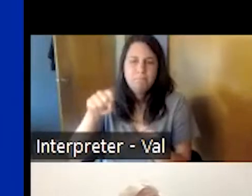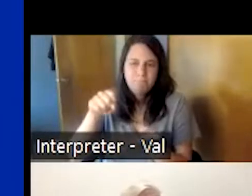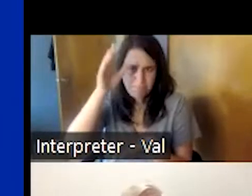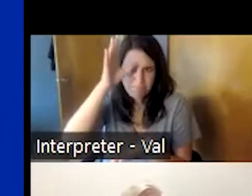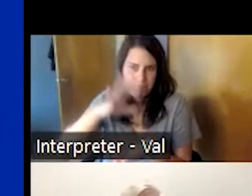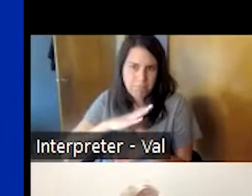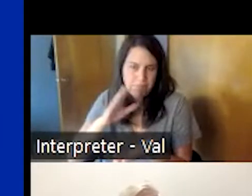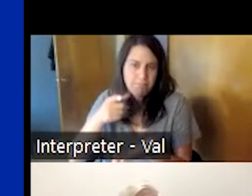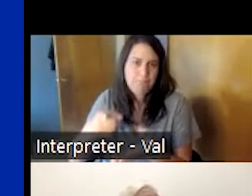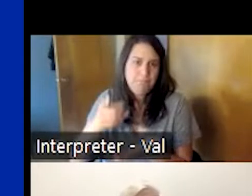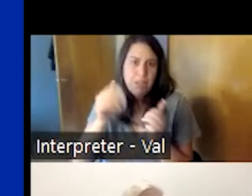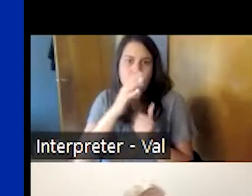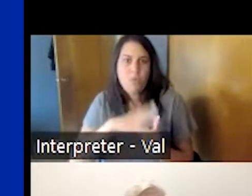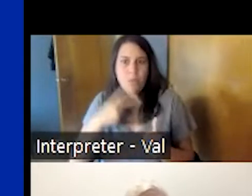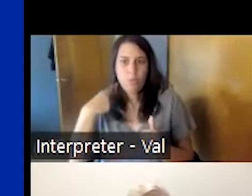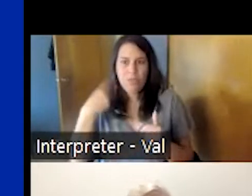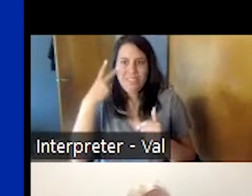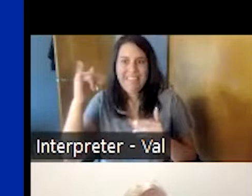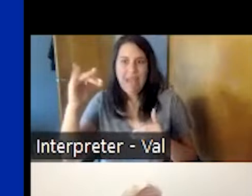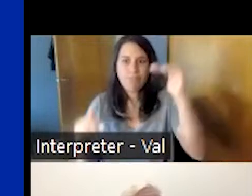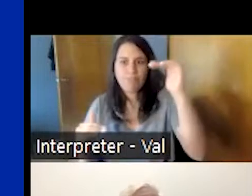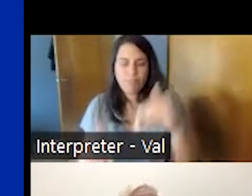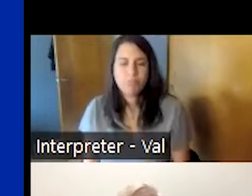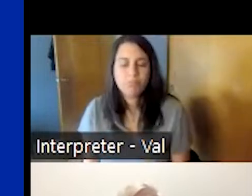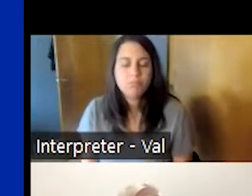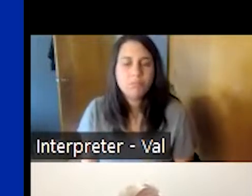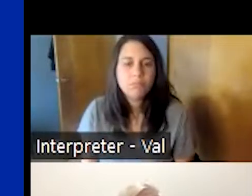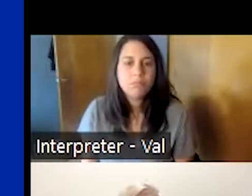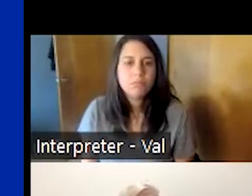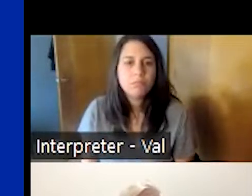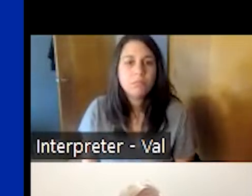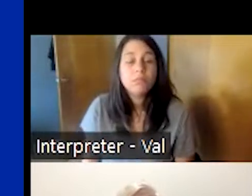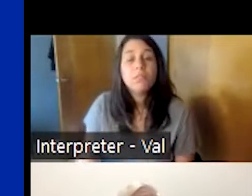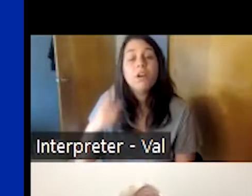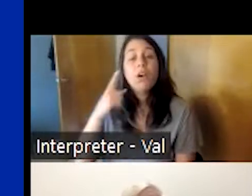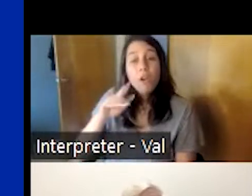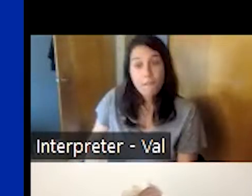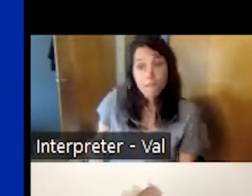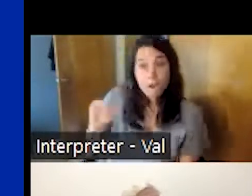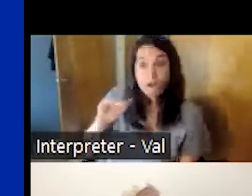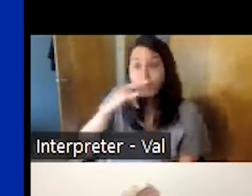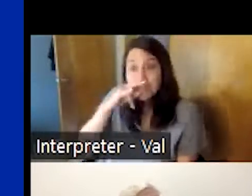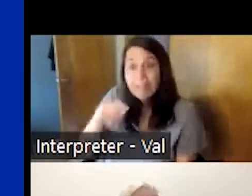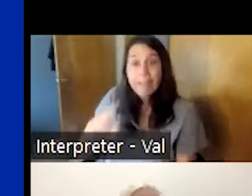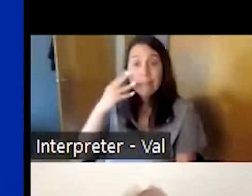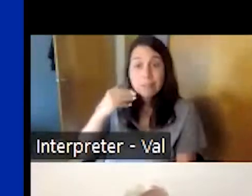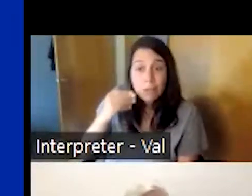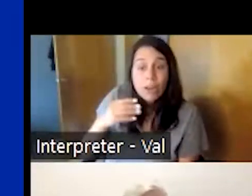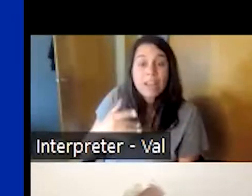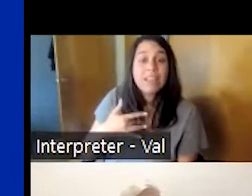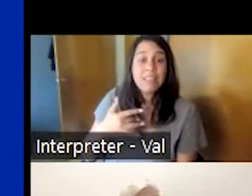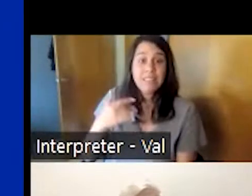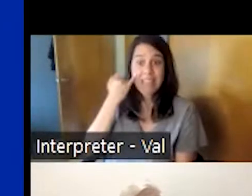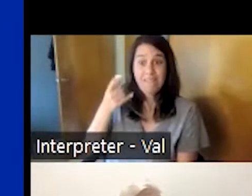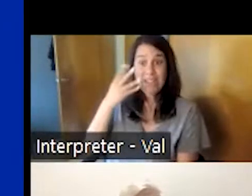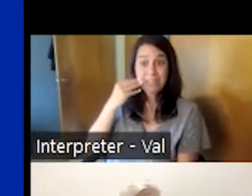imagination. First of all, trauma and adverse experiences in childhood are well known to increase the risk of developing